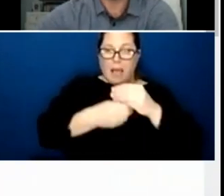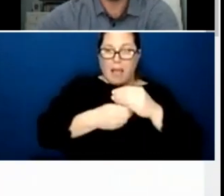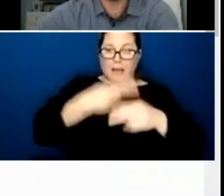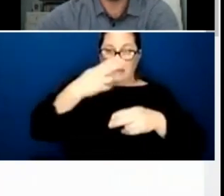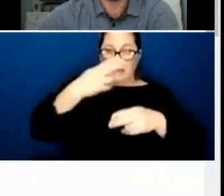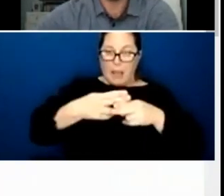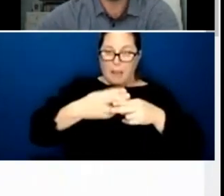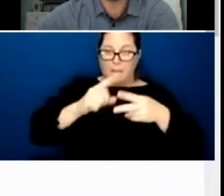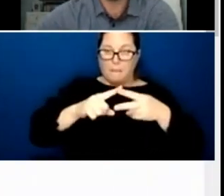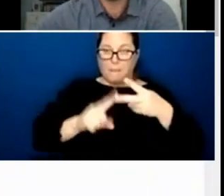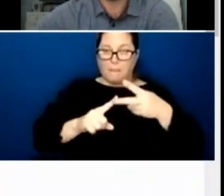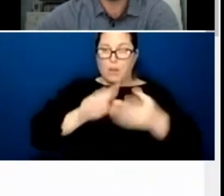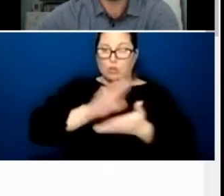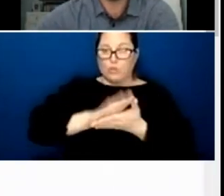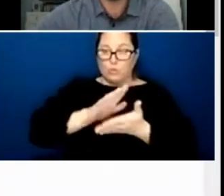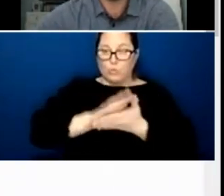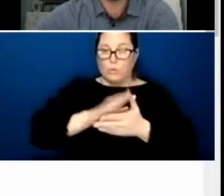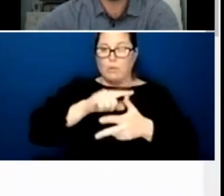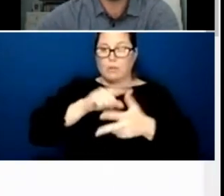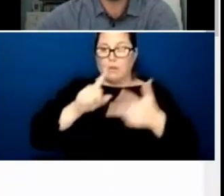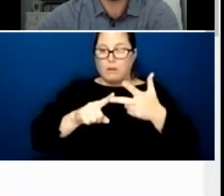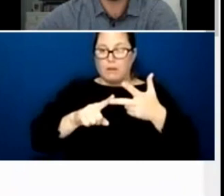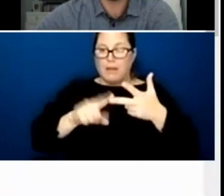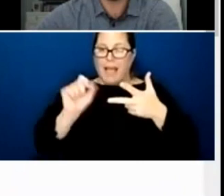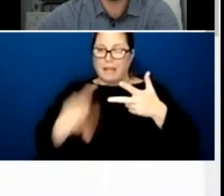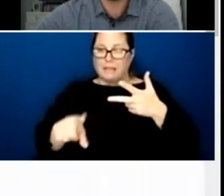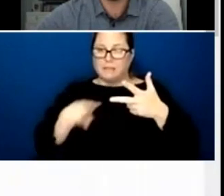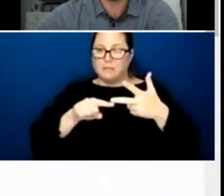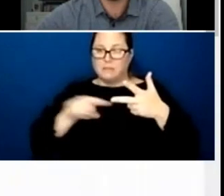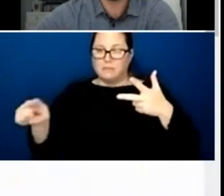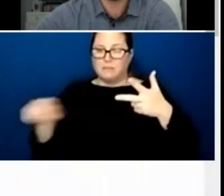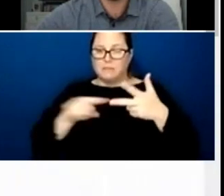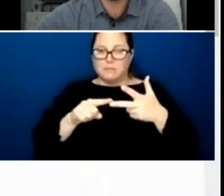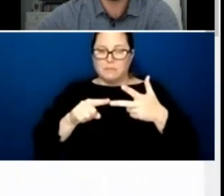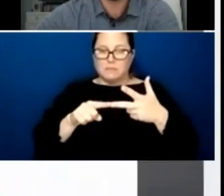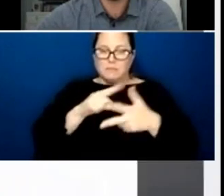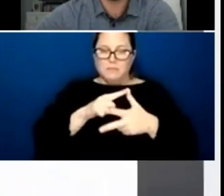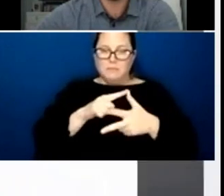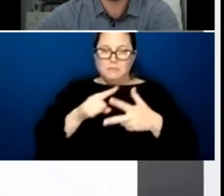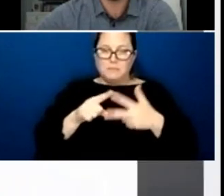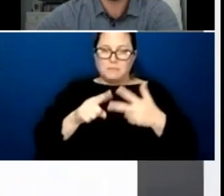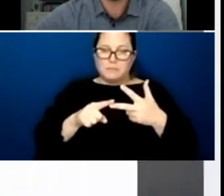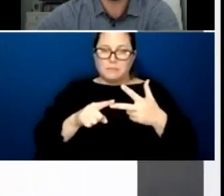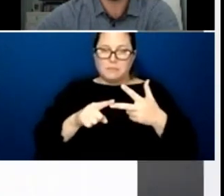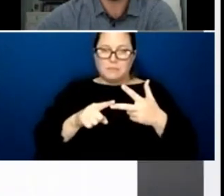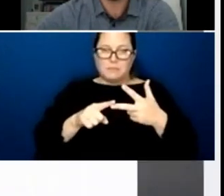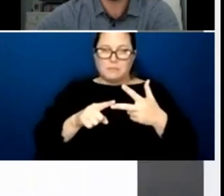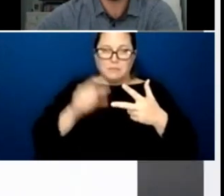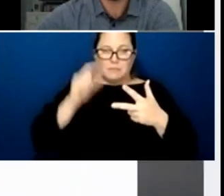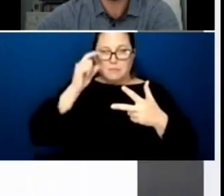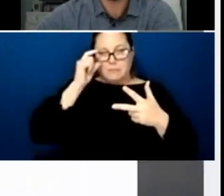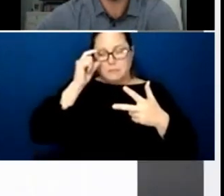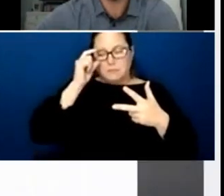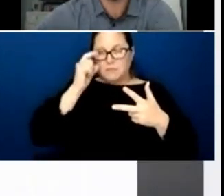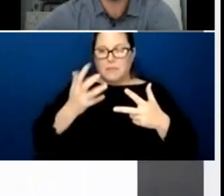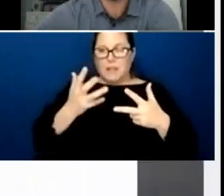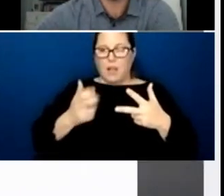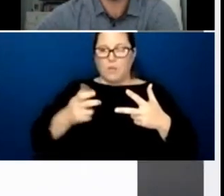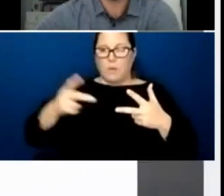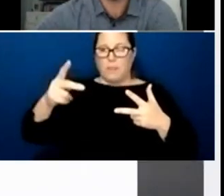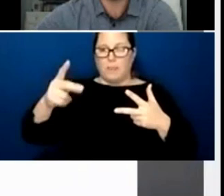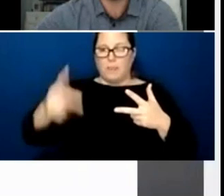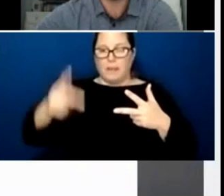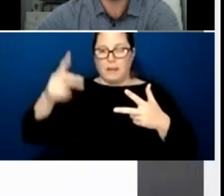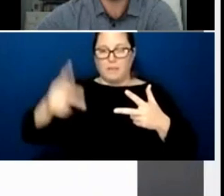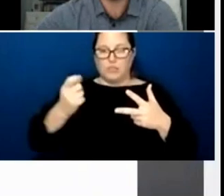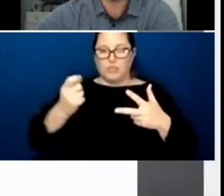so we can give you proper credit. And as you do that, I want to help the educators here understand for 30